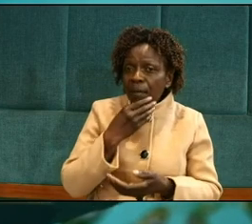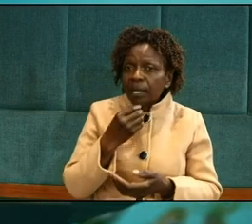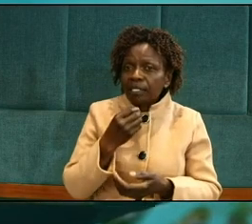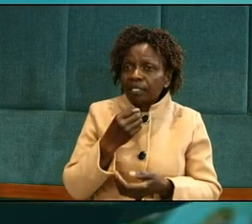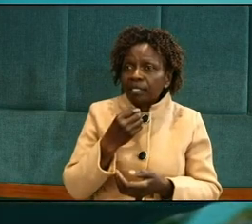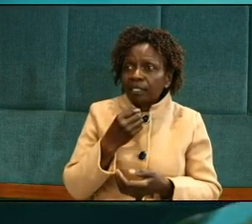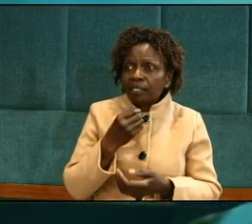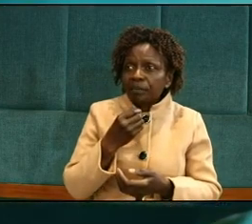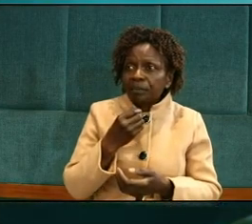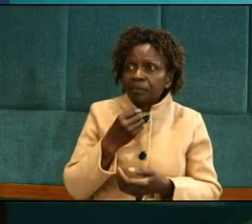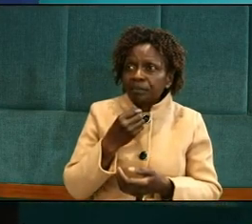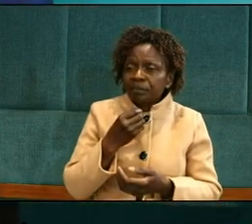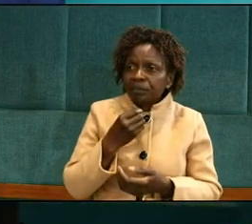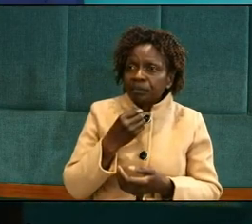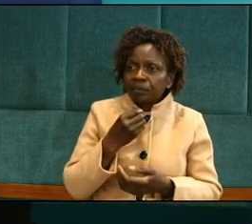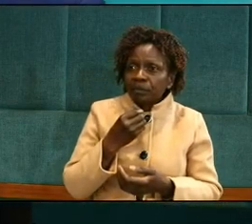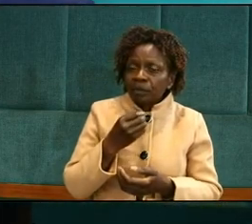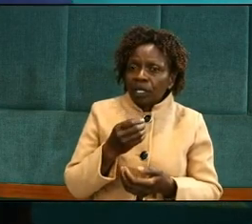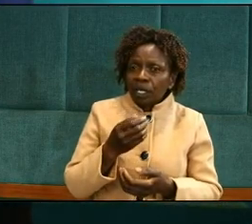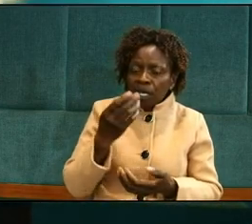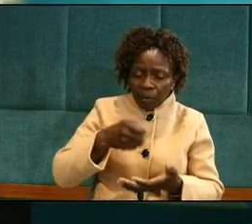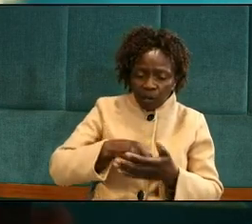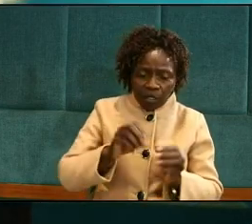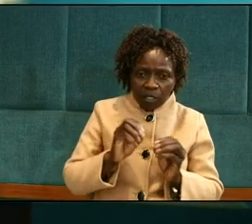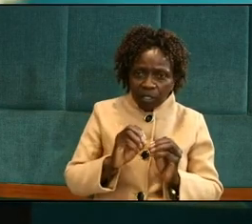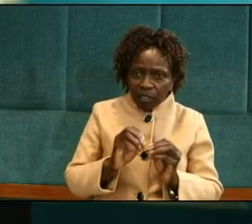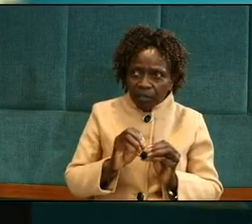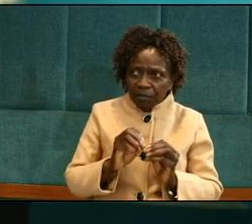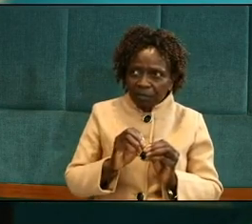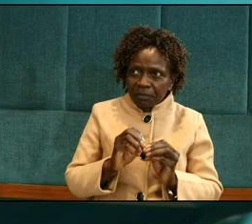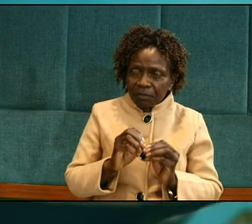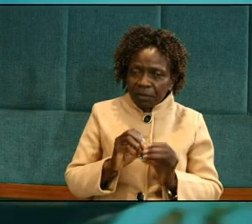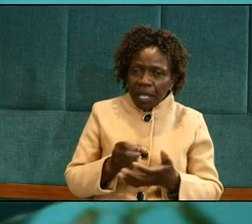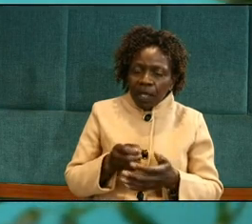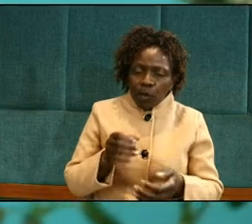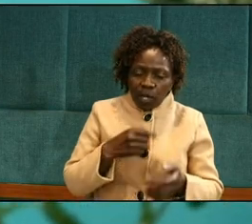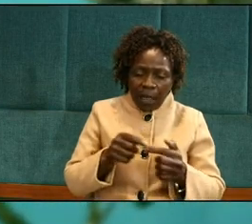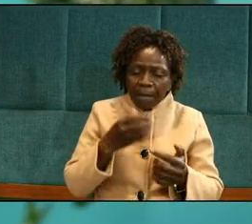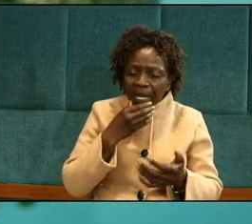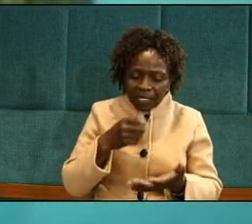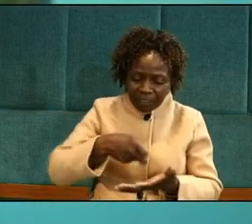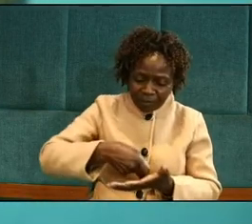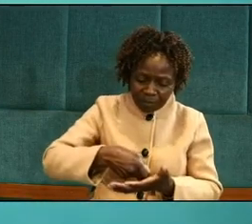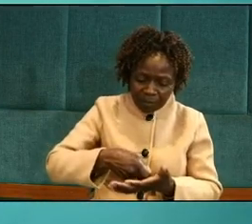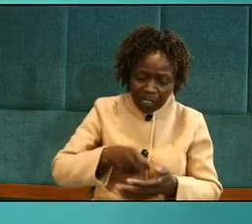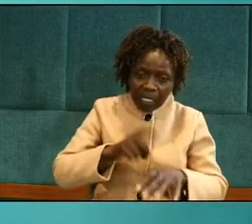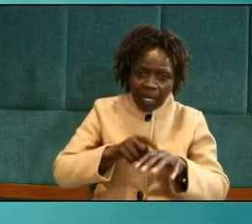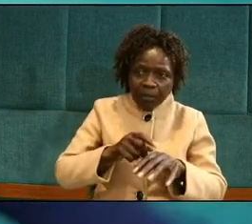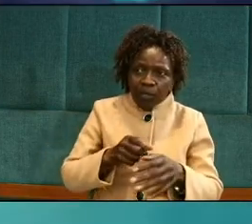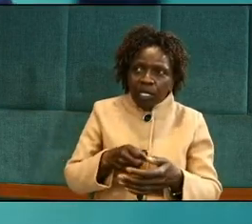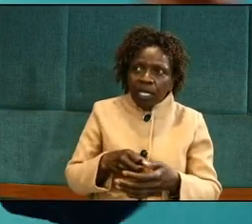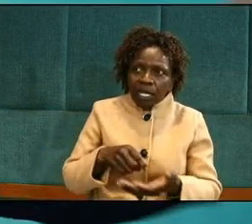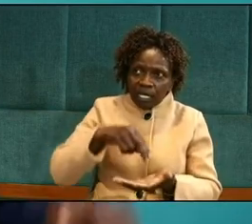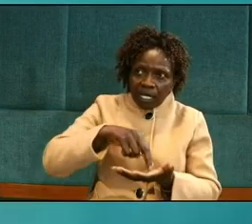does not fall, he only kneels down. And when a man is kneeling, the moment he stands up from his